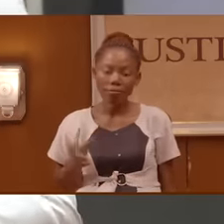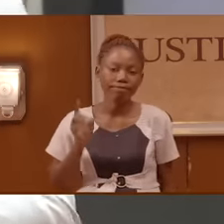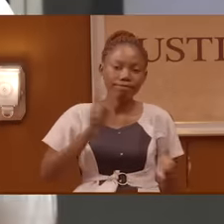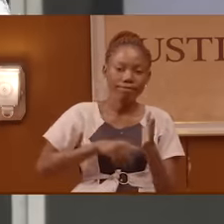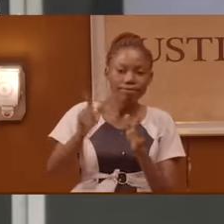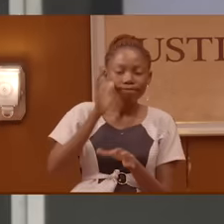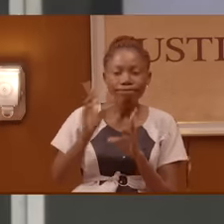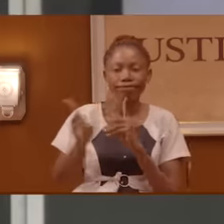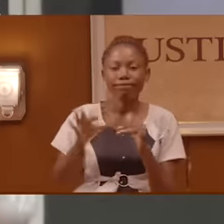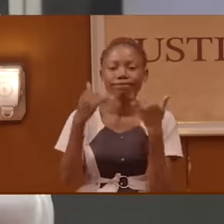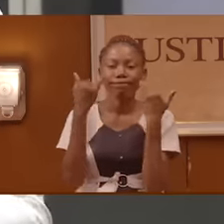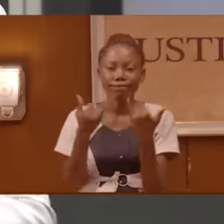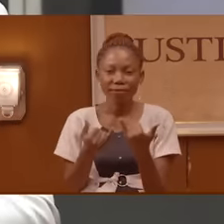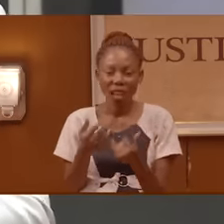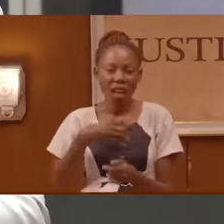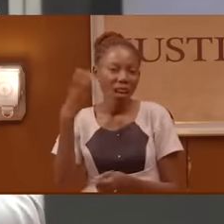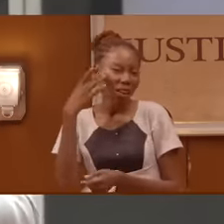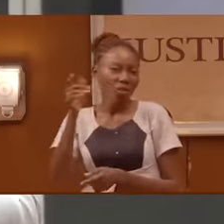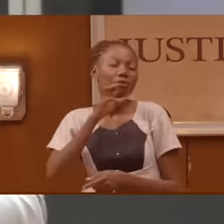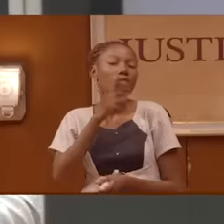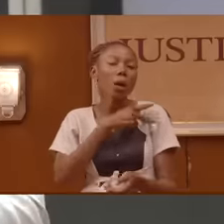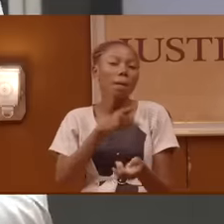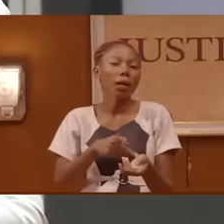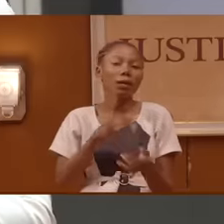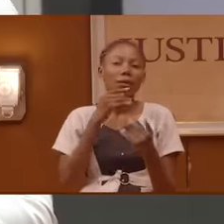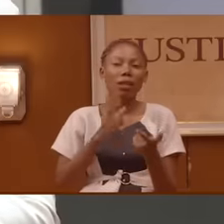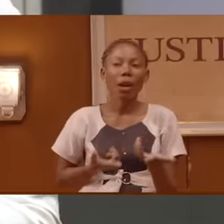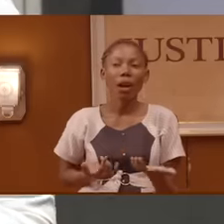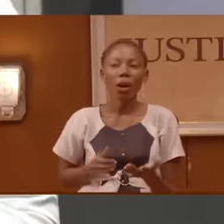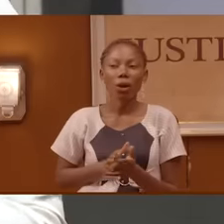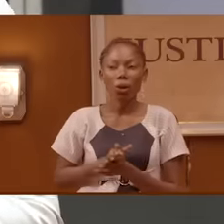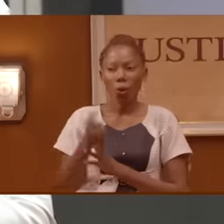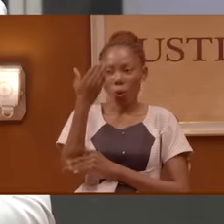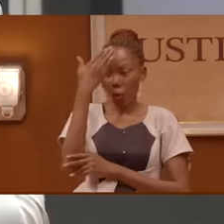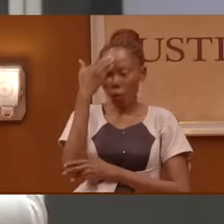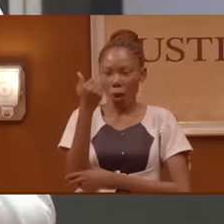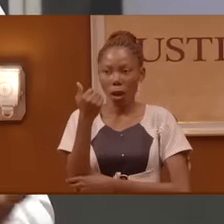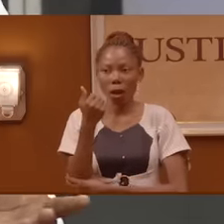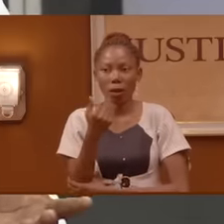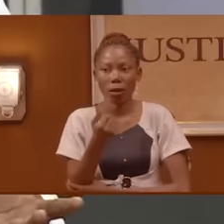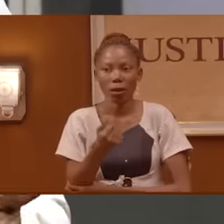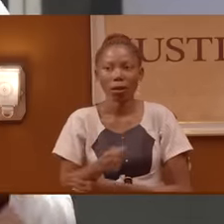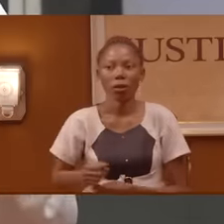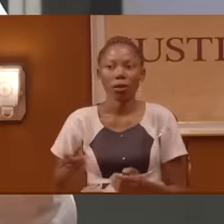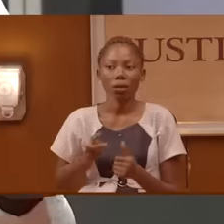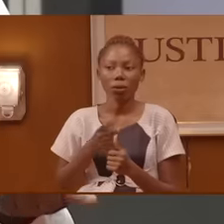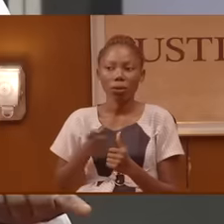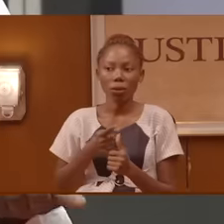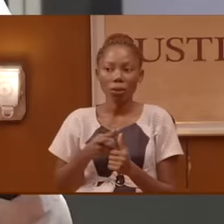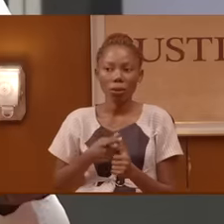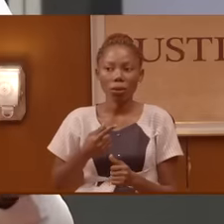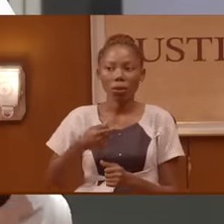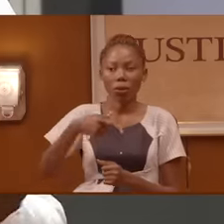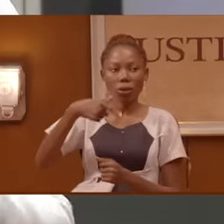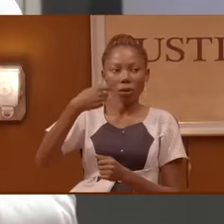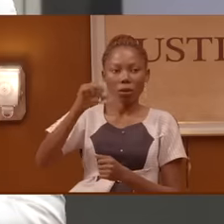that I'm pregnant. That what they're going to do now, he won't, because my child wasn't bearing Debola's name, of course, he was bearing the